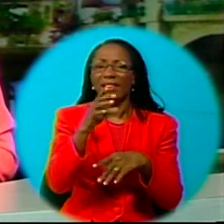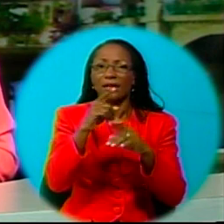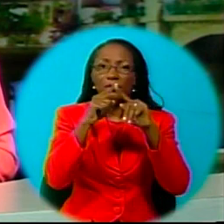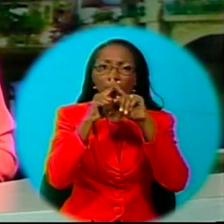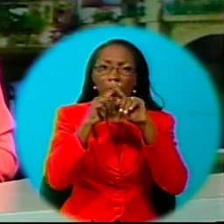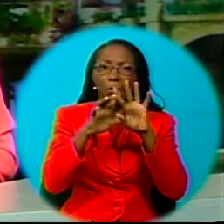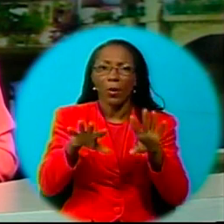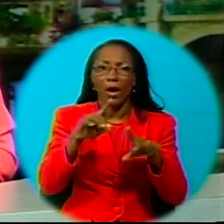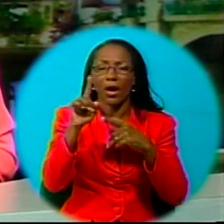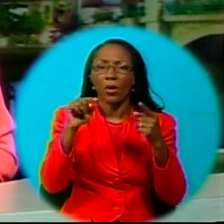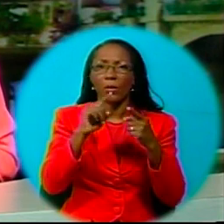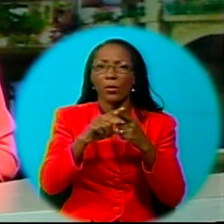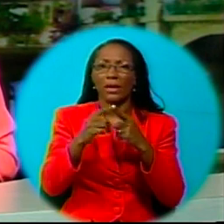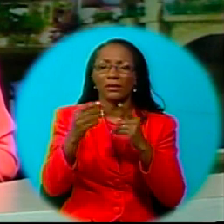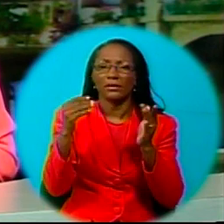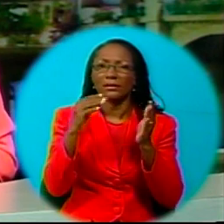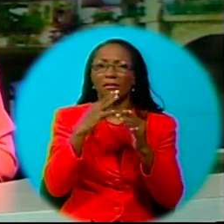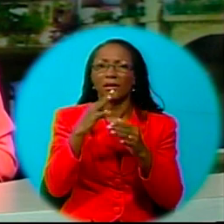against women in particular.